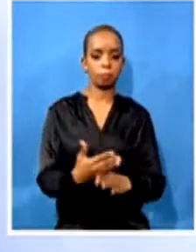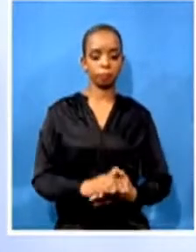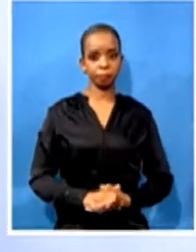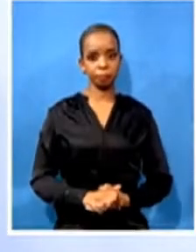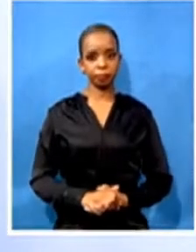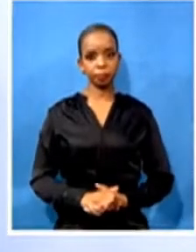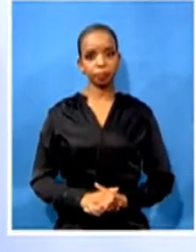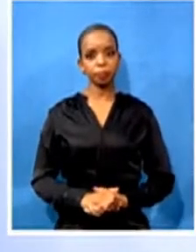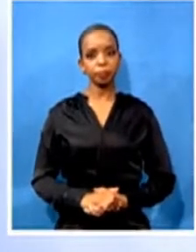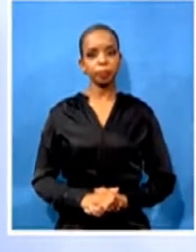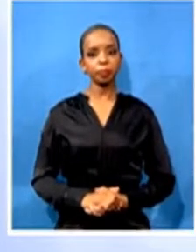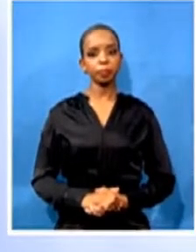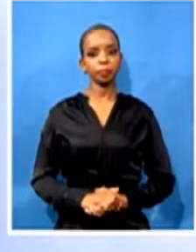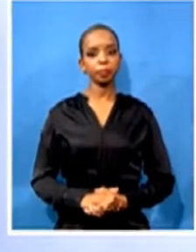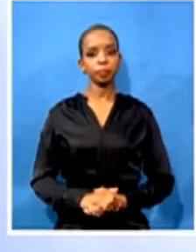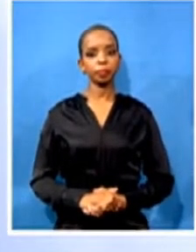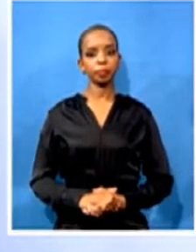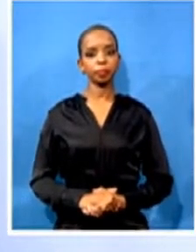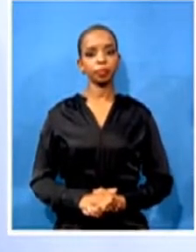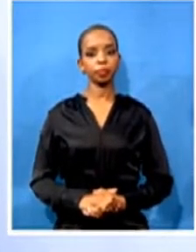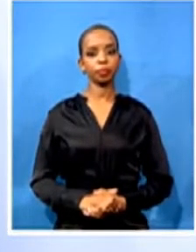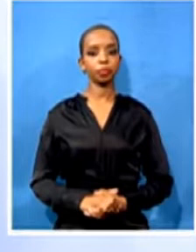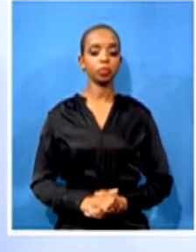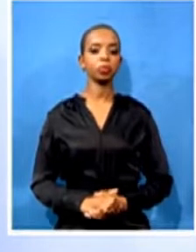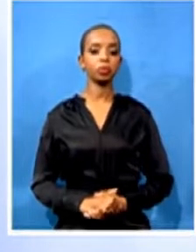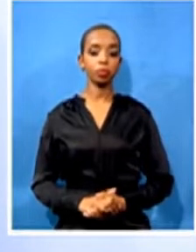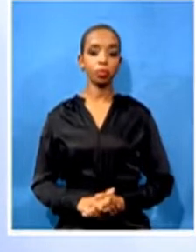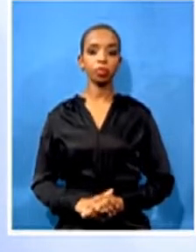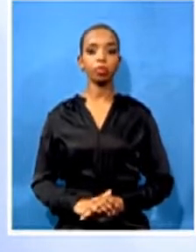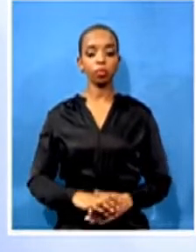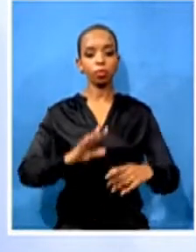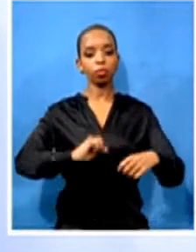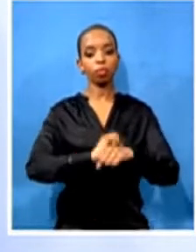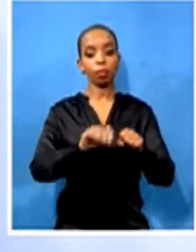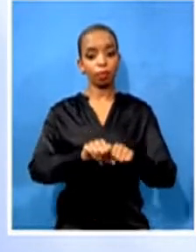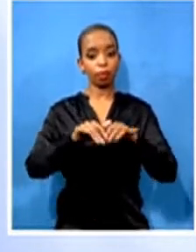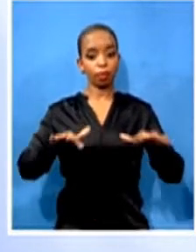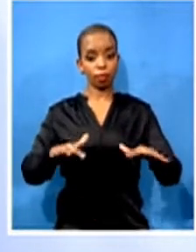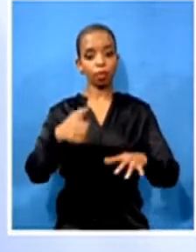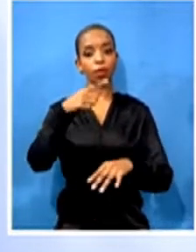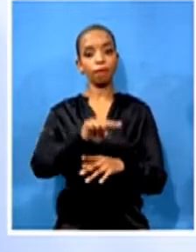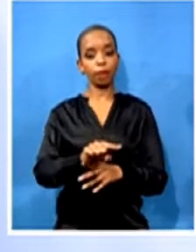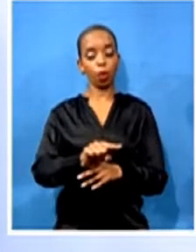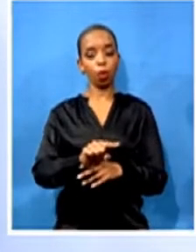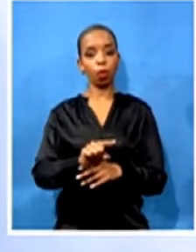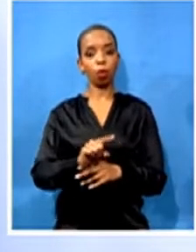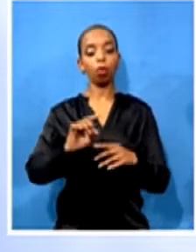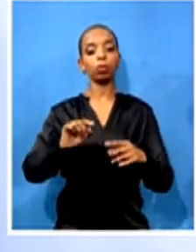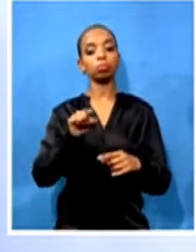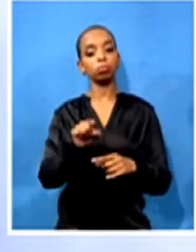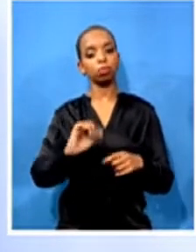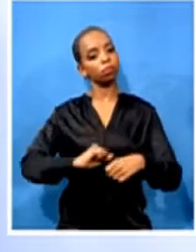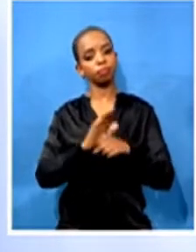novel coronavirus, or COVID-19, has been unfortunate, but has